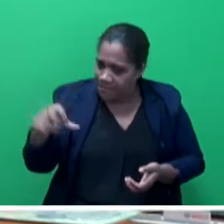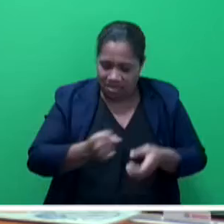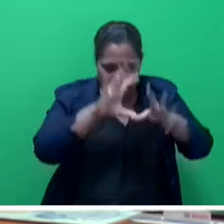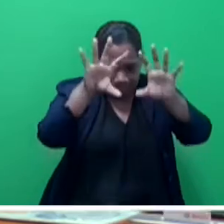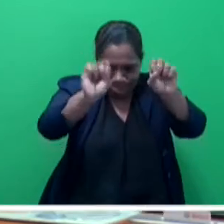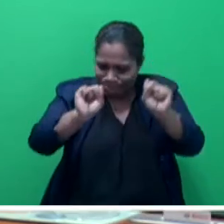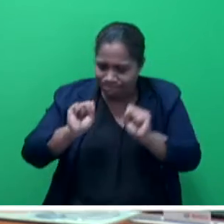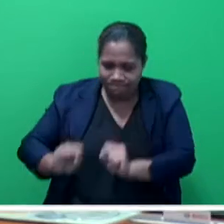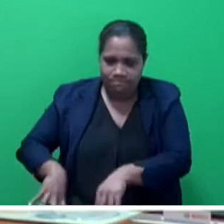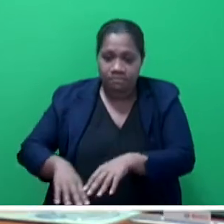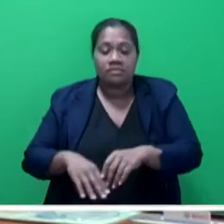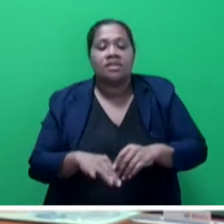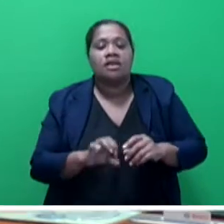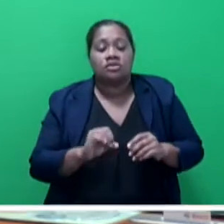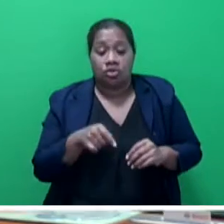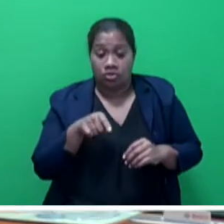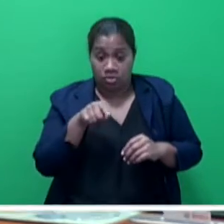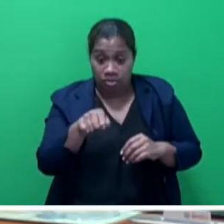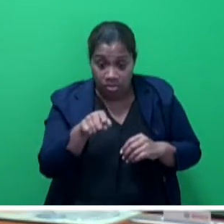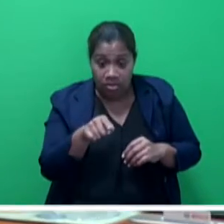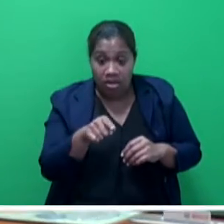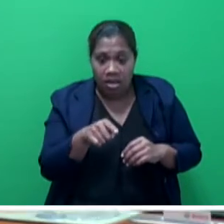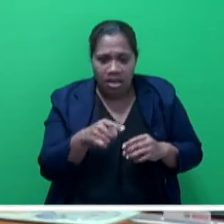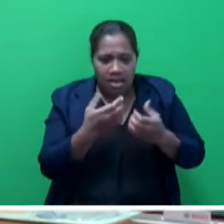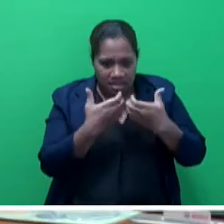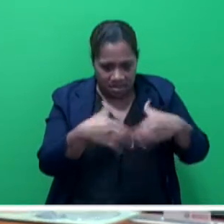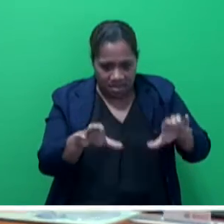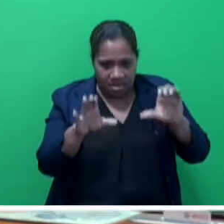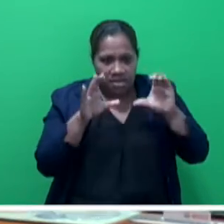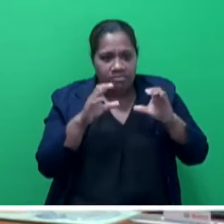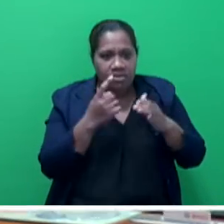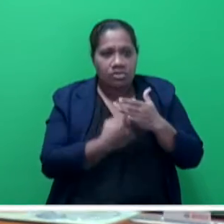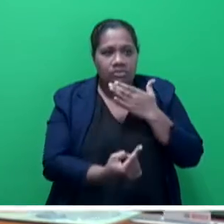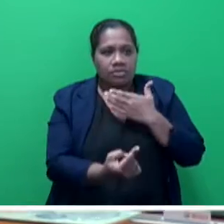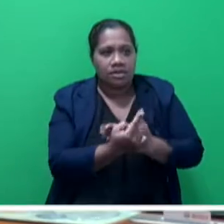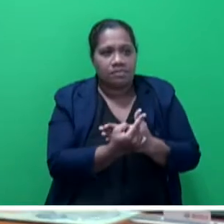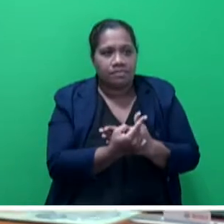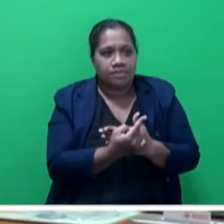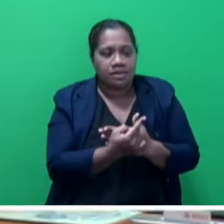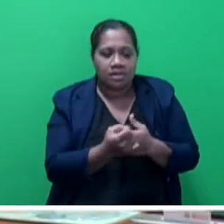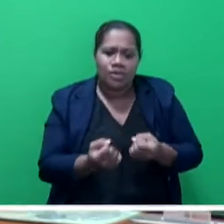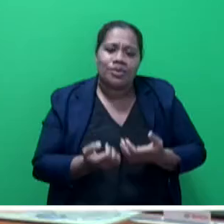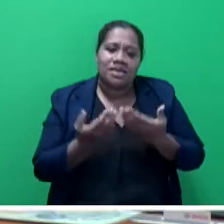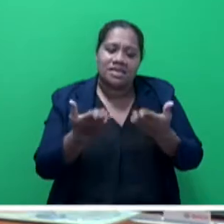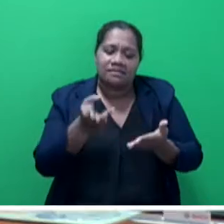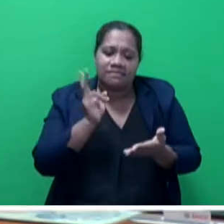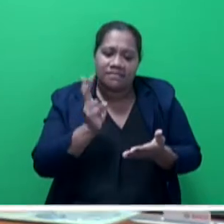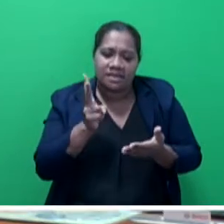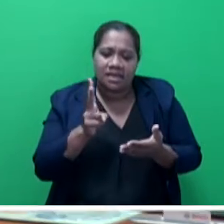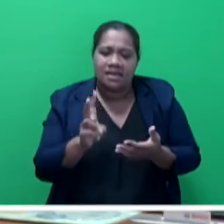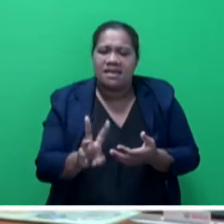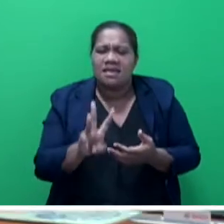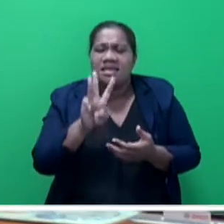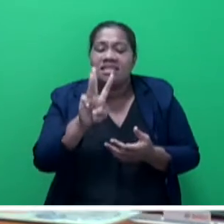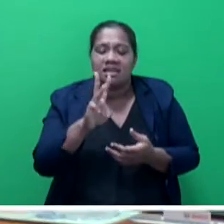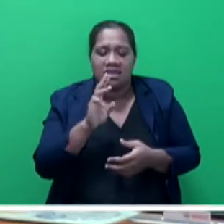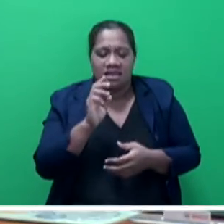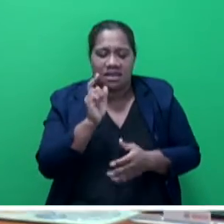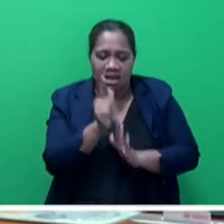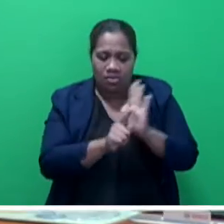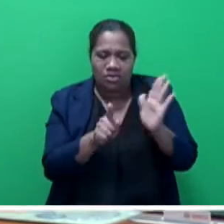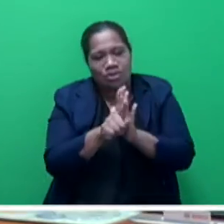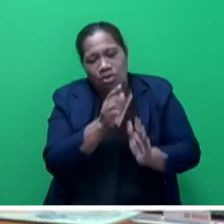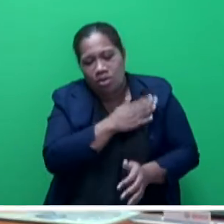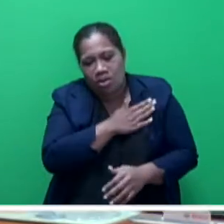expiration of the notice period, the Council gave the informal vendors a grace period of 3 hours to remove the informal